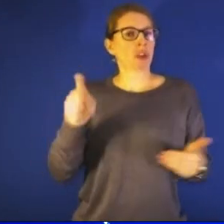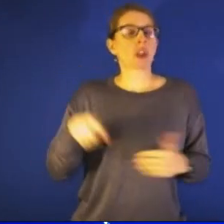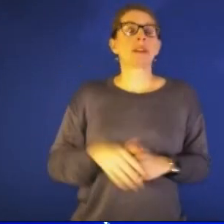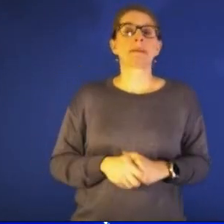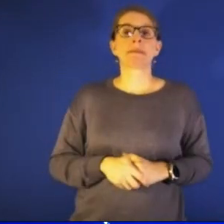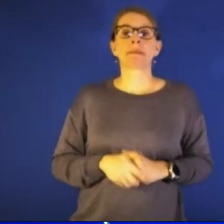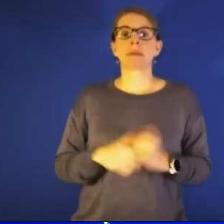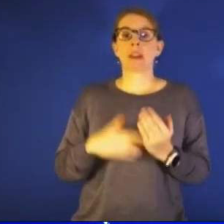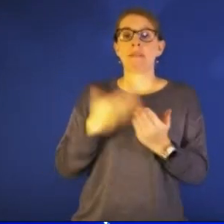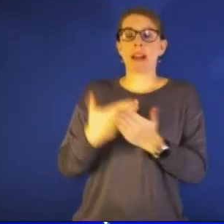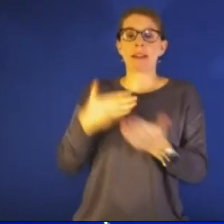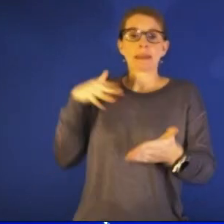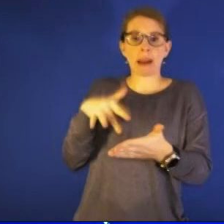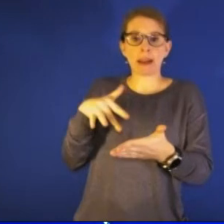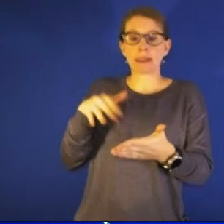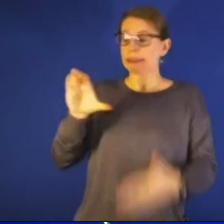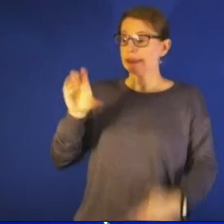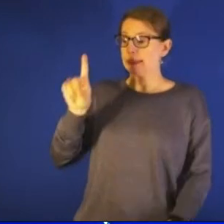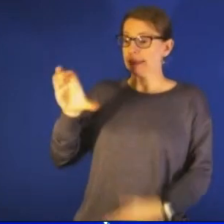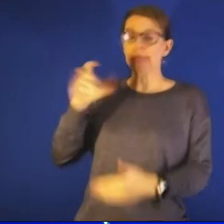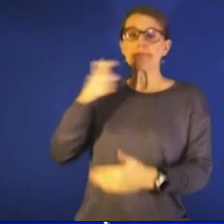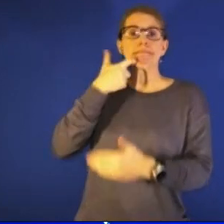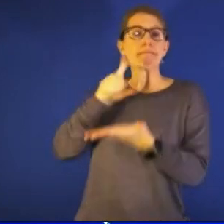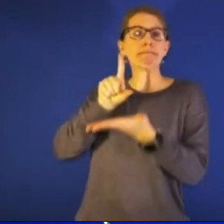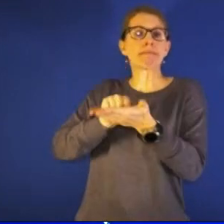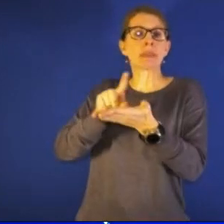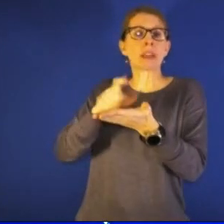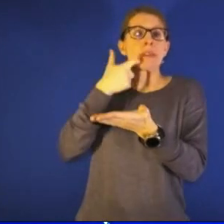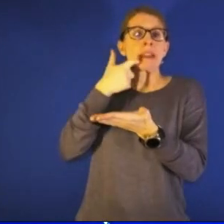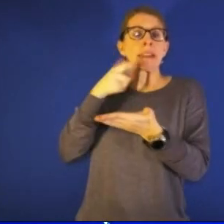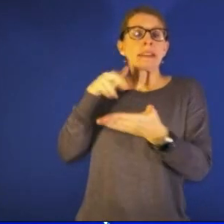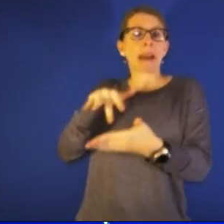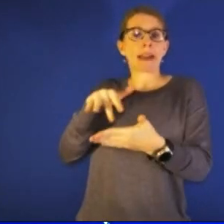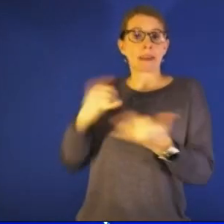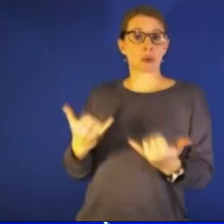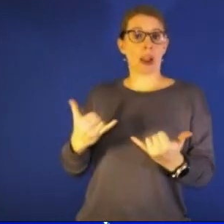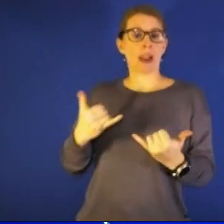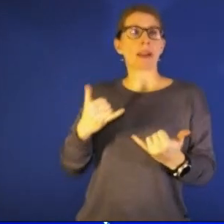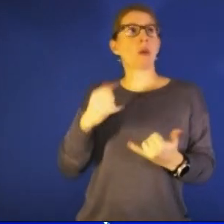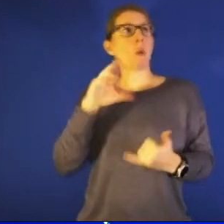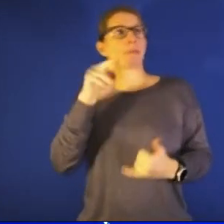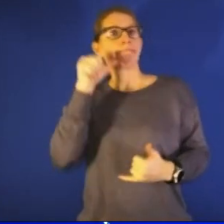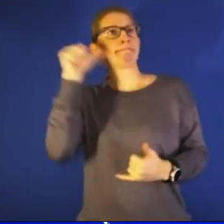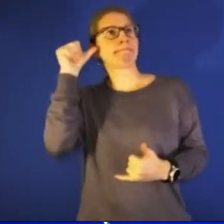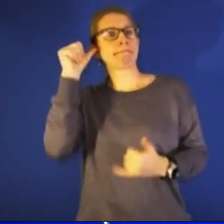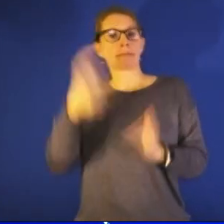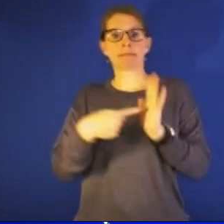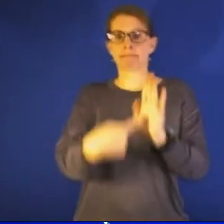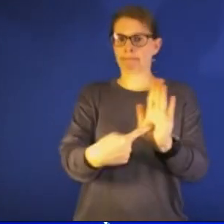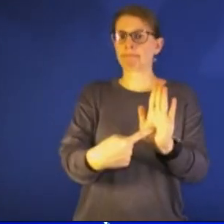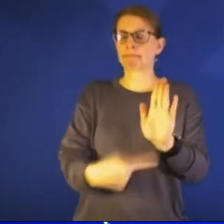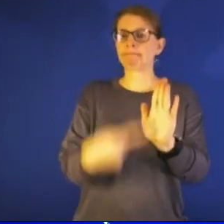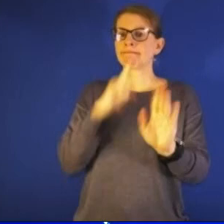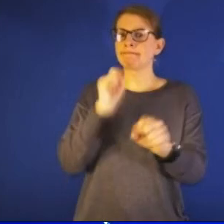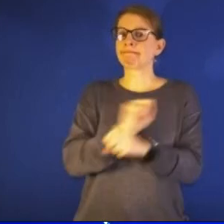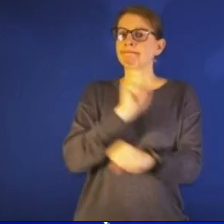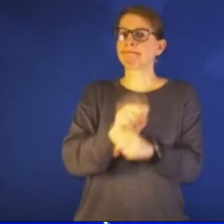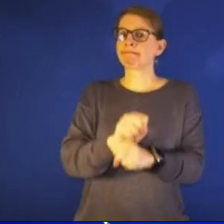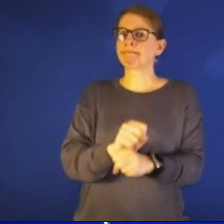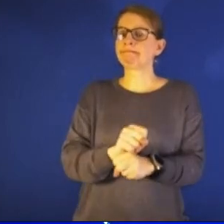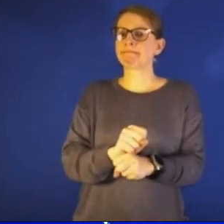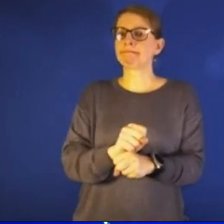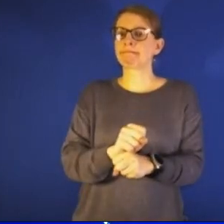studies. CDC just published a recent study today or yesterday showing that is in fact true. So it's really all